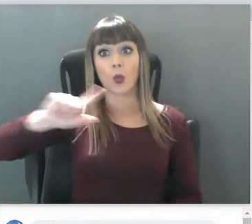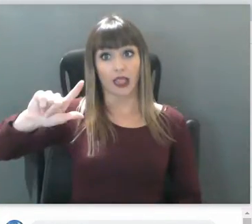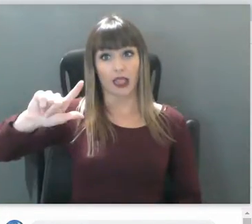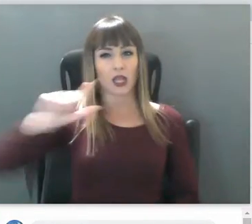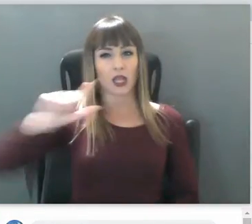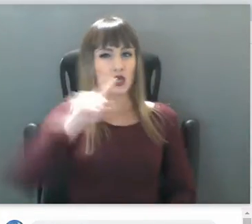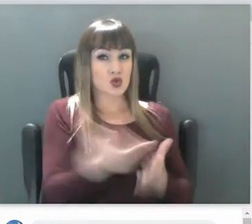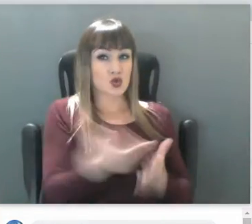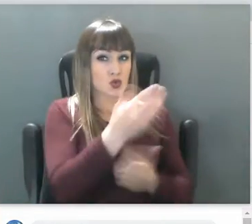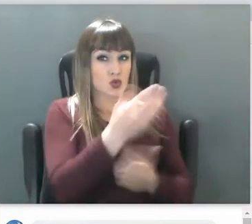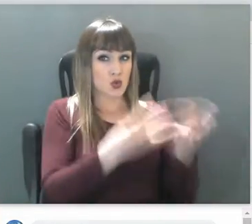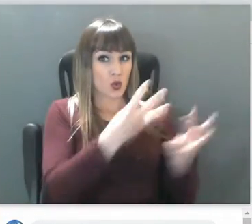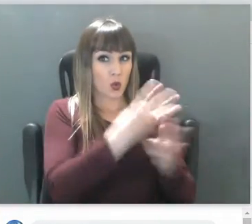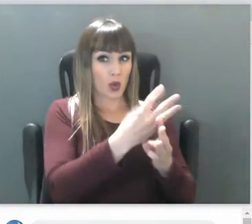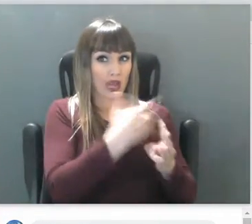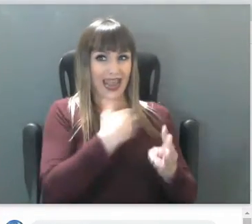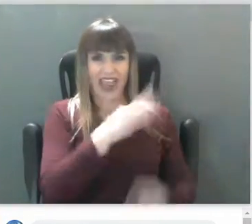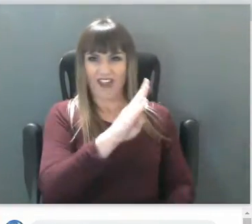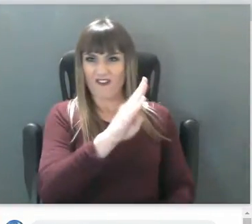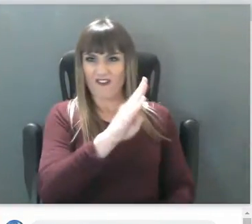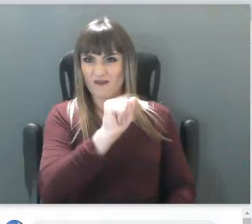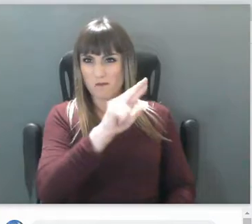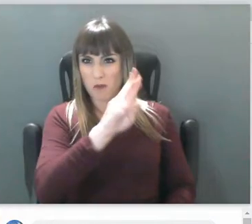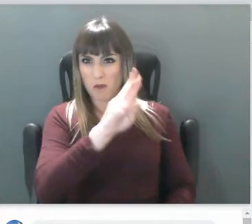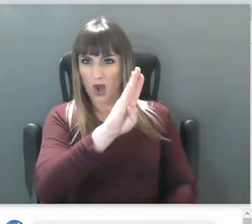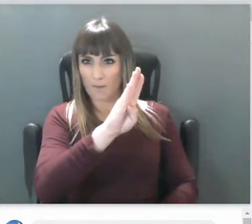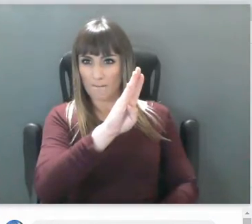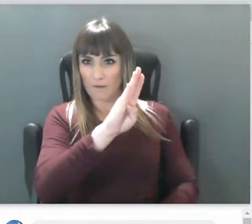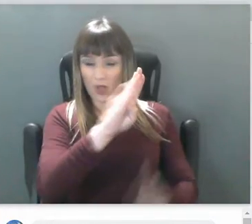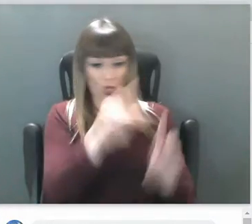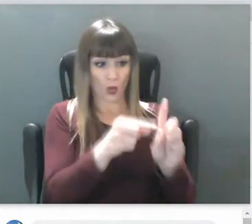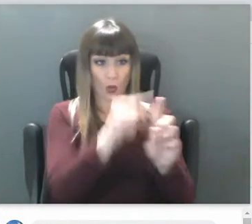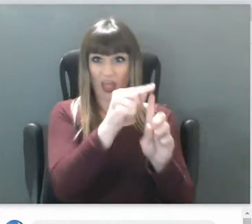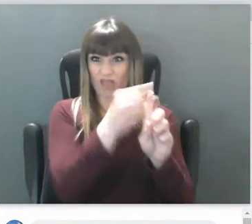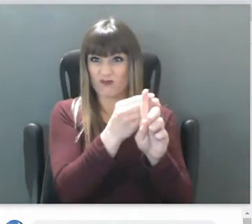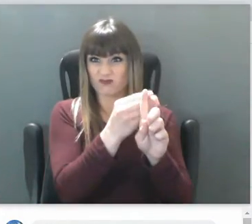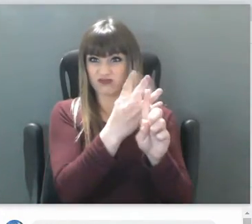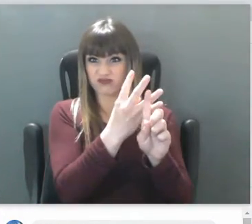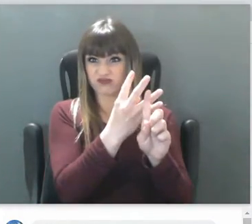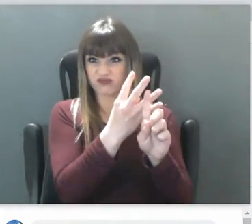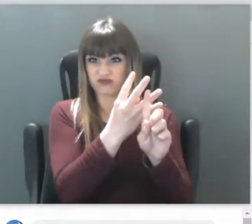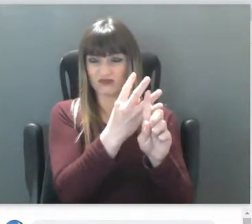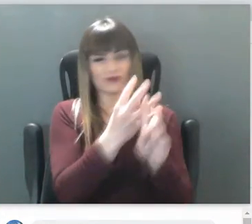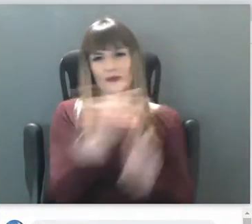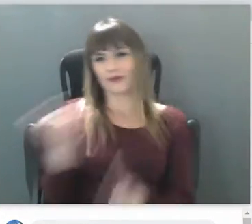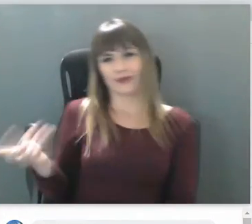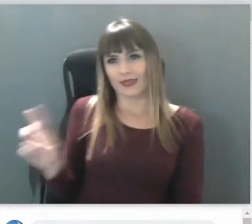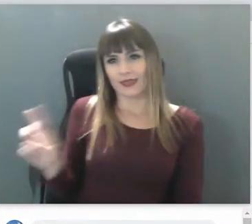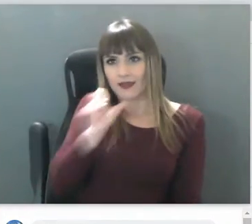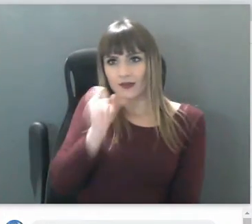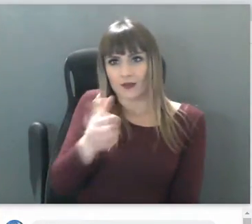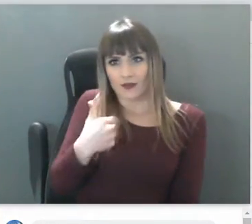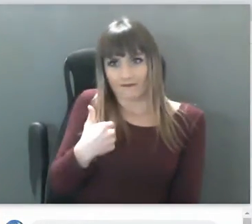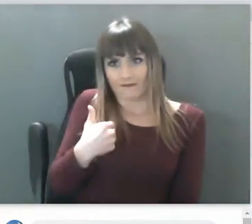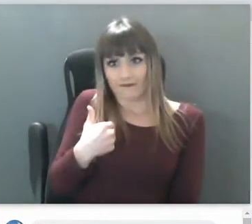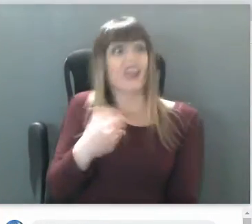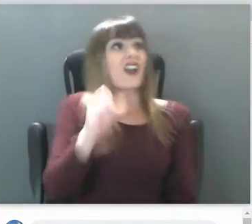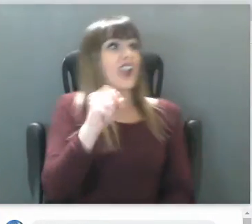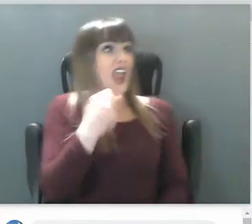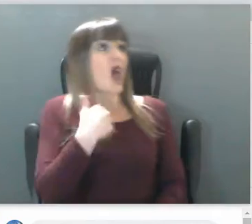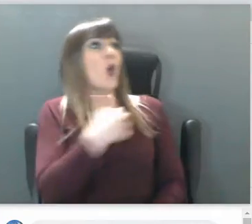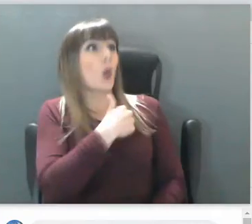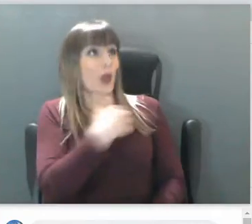quills, and these guys do not. They sure don't. No. Yeah, we had a porcupine in our backyard several years ago. Oh, did